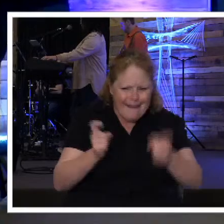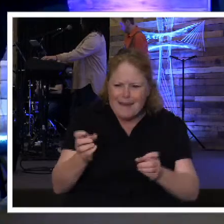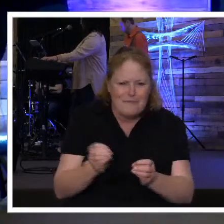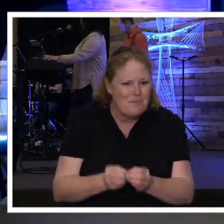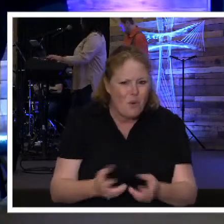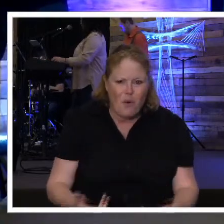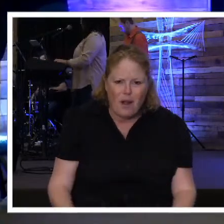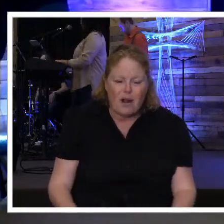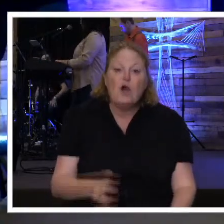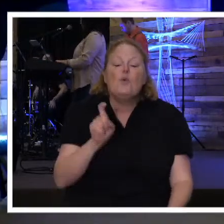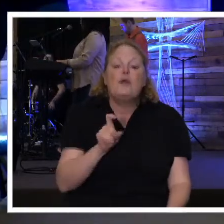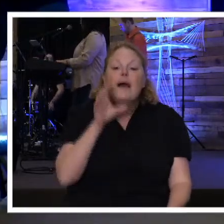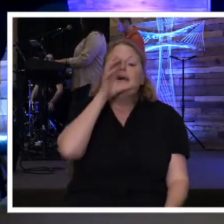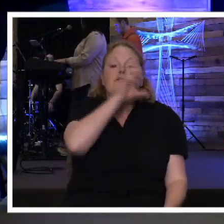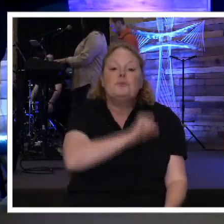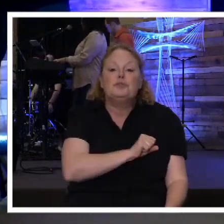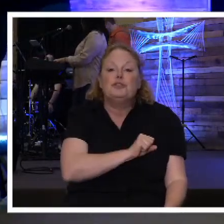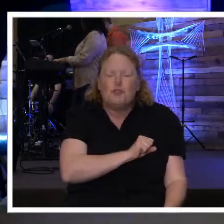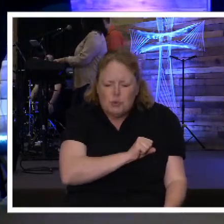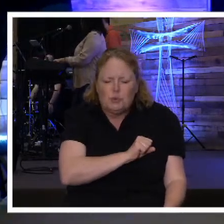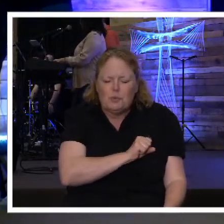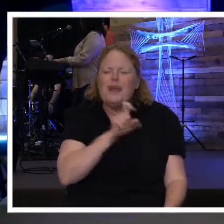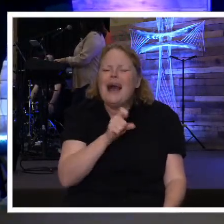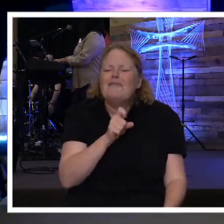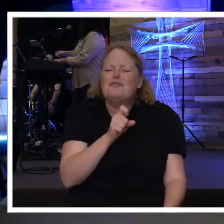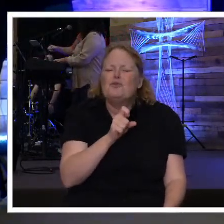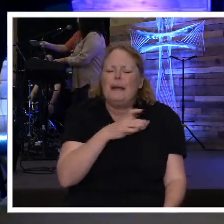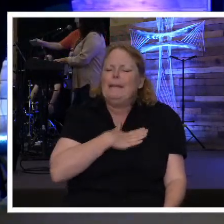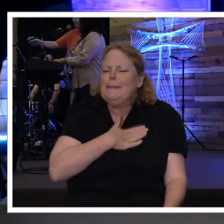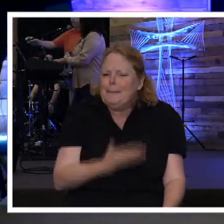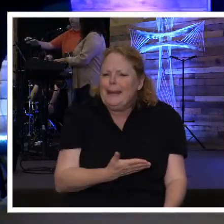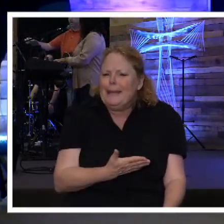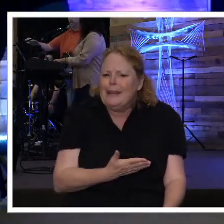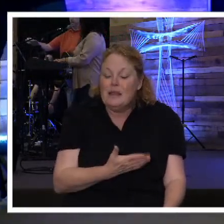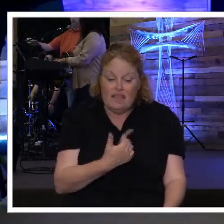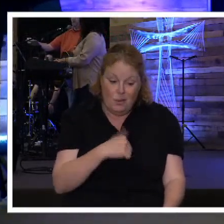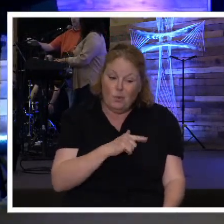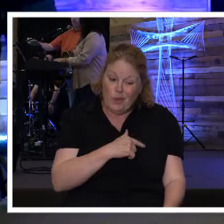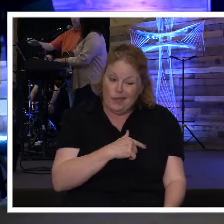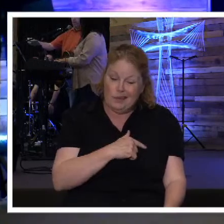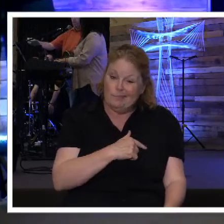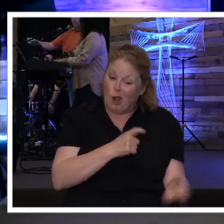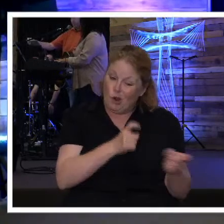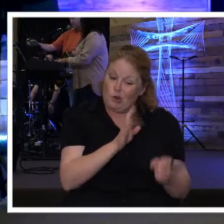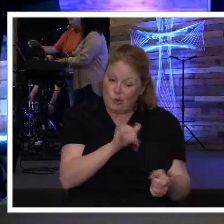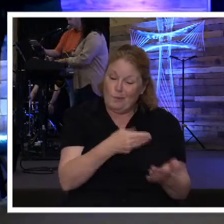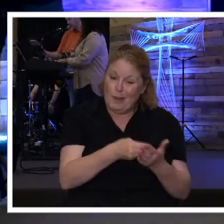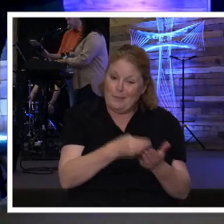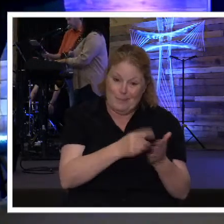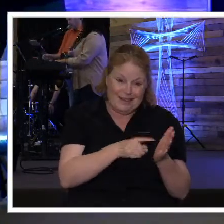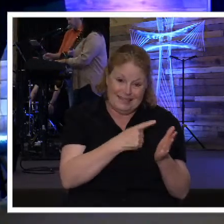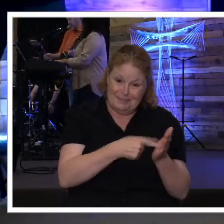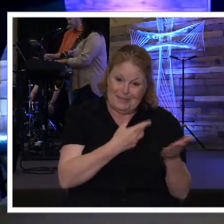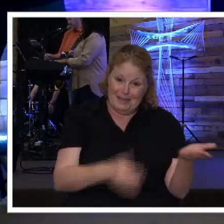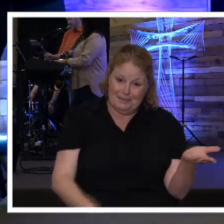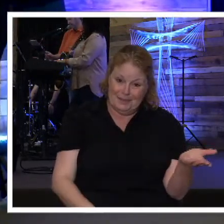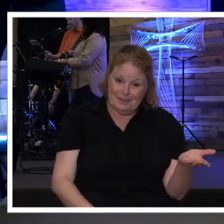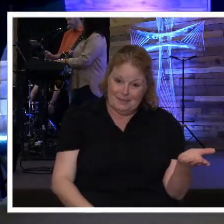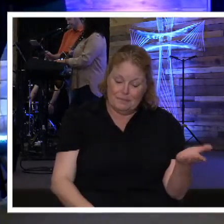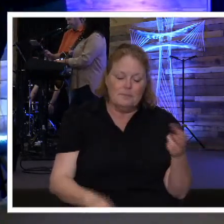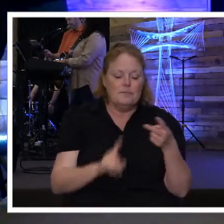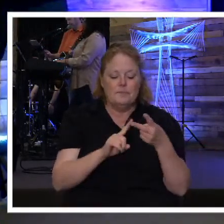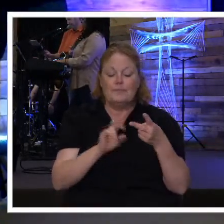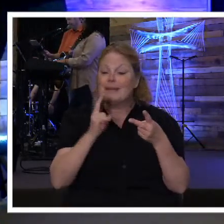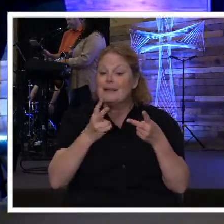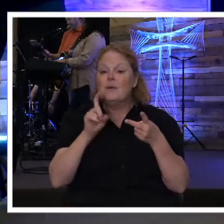need to assume that we live under an undue pressure of the power of money within our lives. Secondly, action step is we